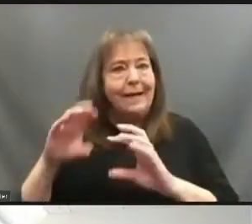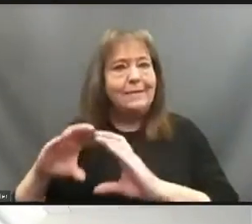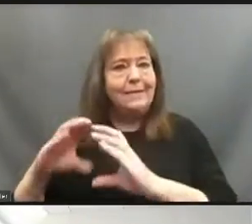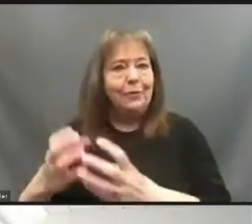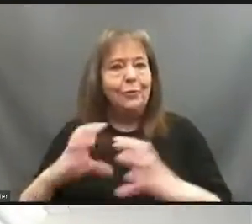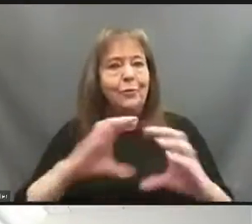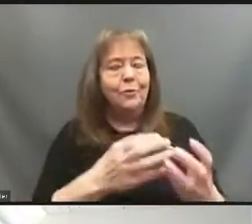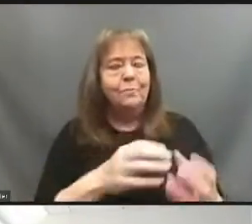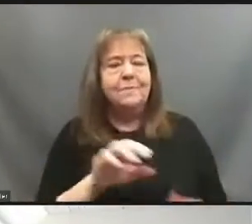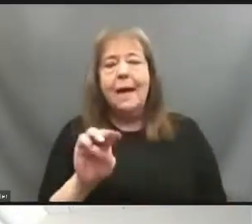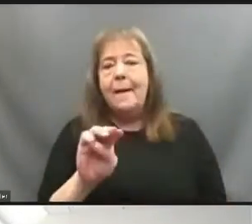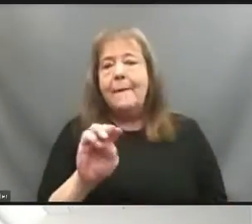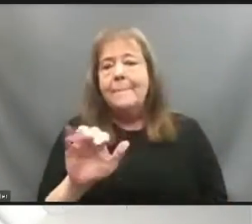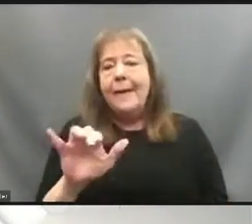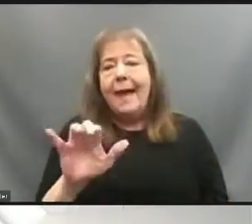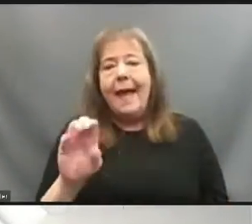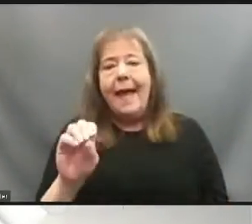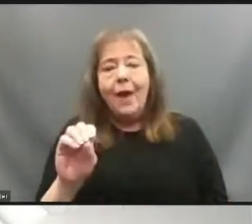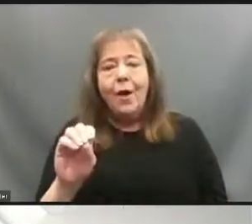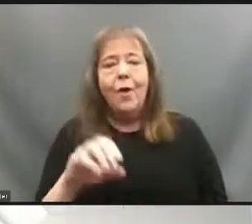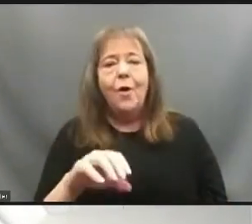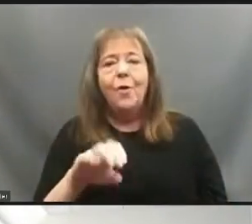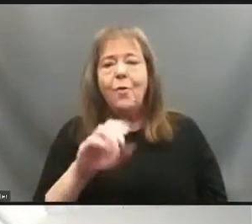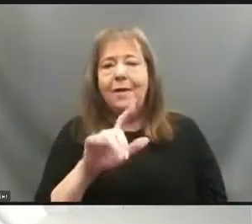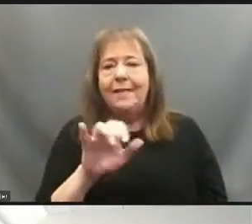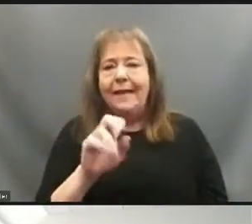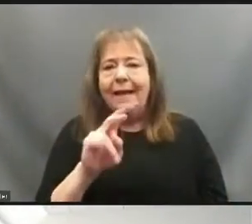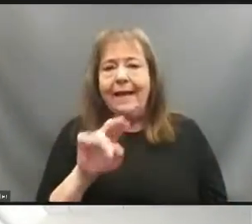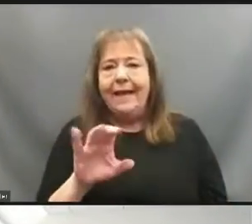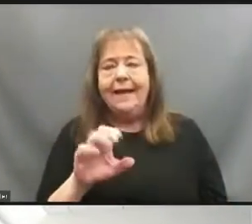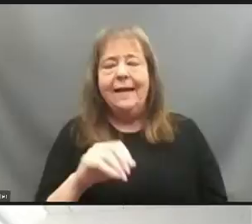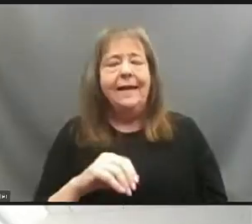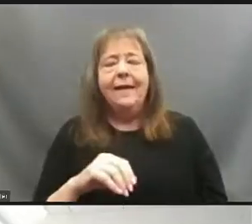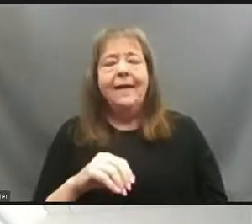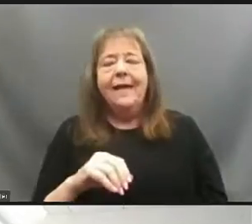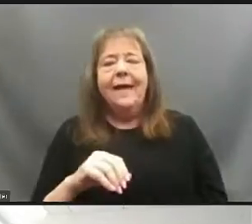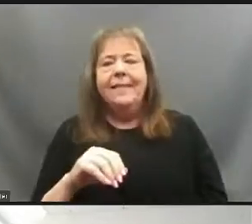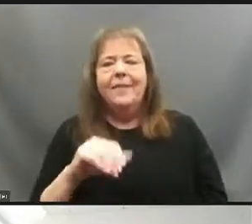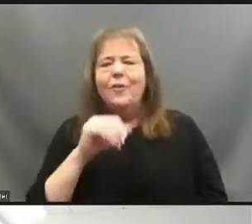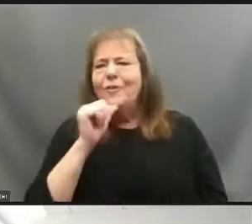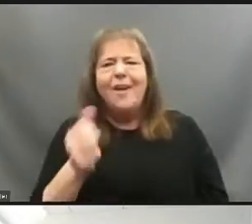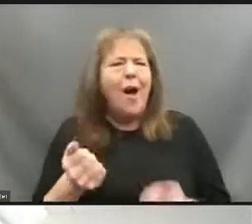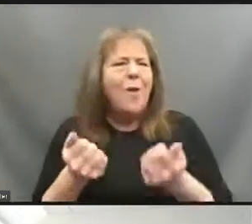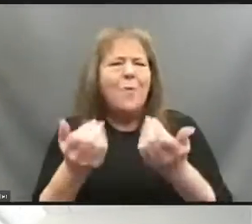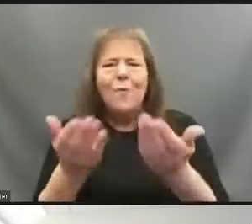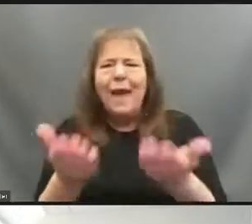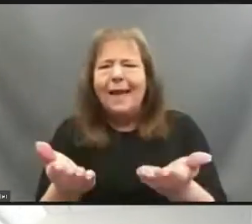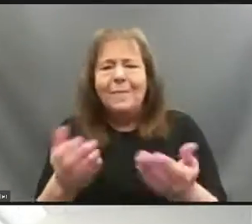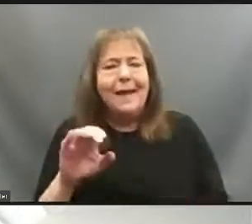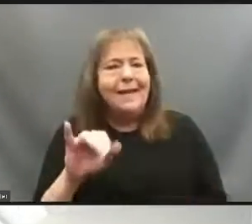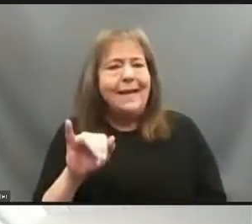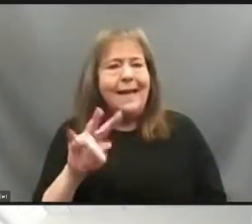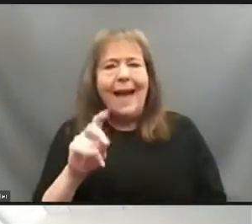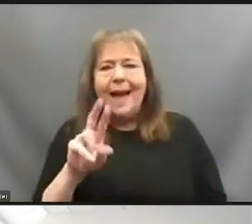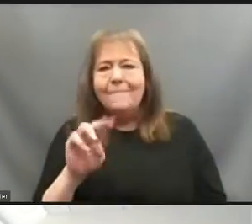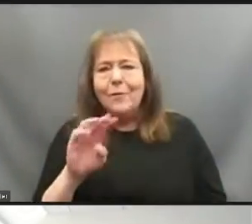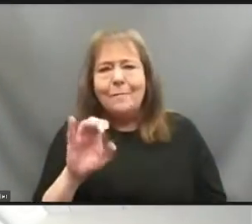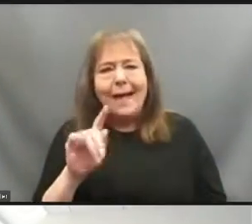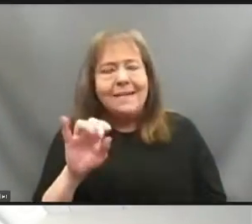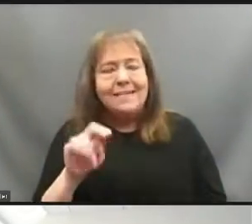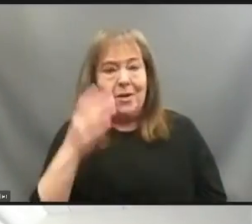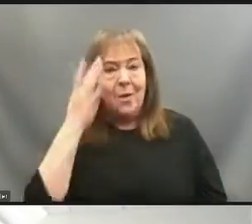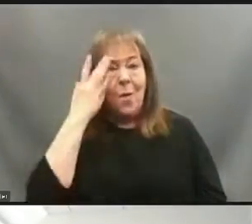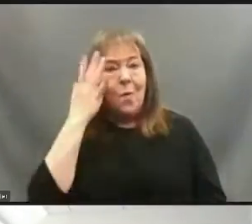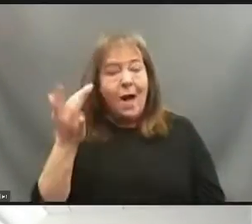Clinic's recommending. Look at what the Cleveland Clinic's recommending for COVID-19. They're not recommending ivermectin. And it's because the level and quality